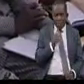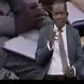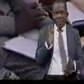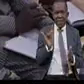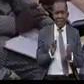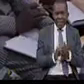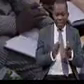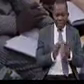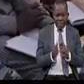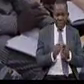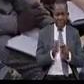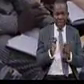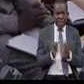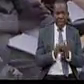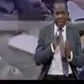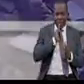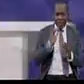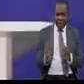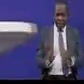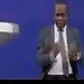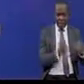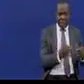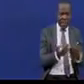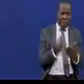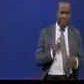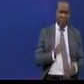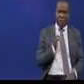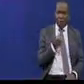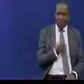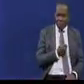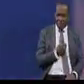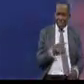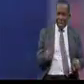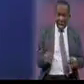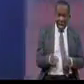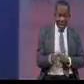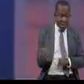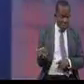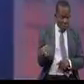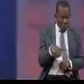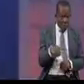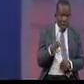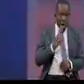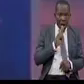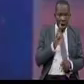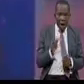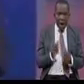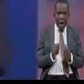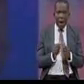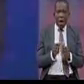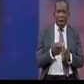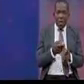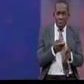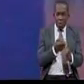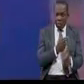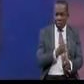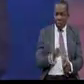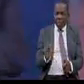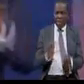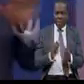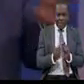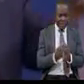you are, you know, running the race, you understand, you must not have any property of